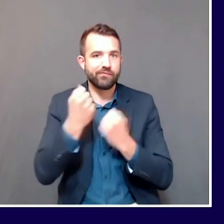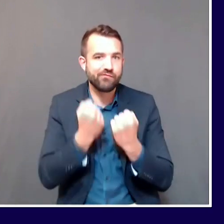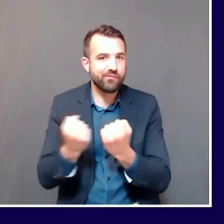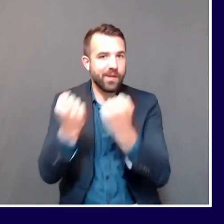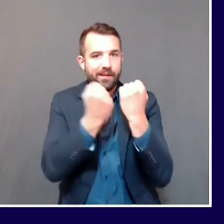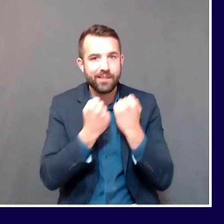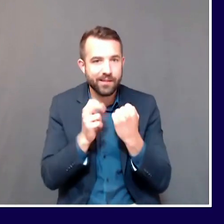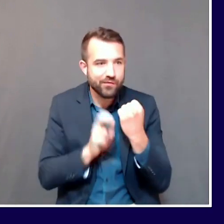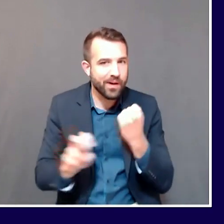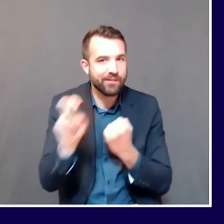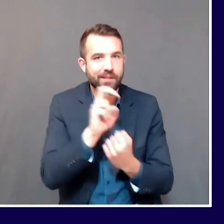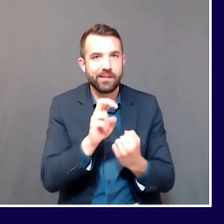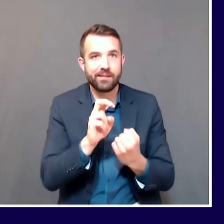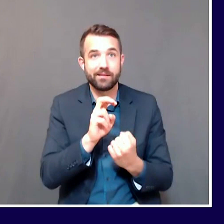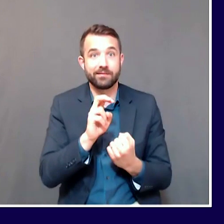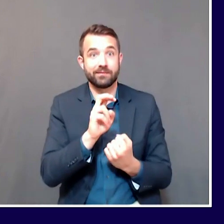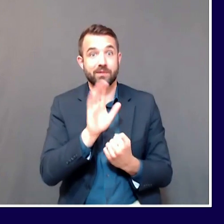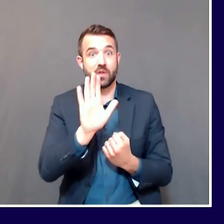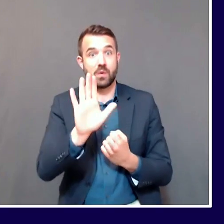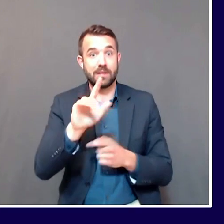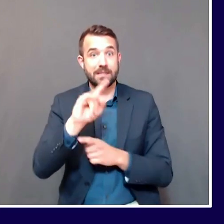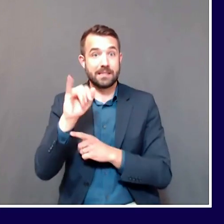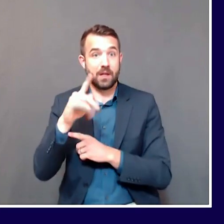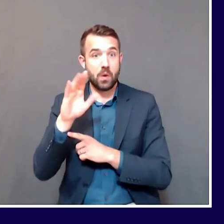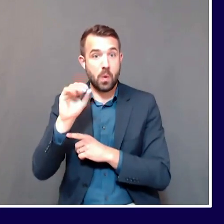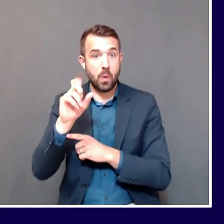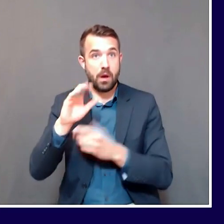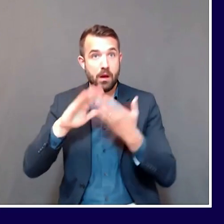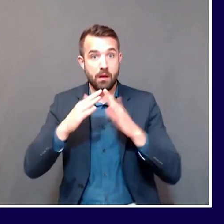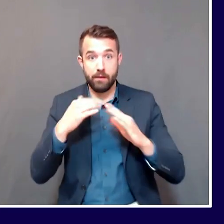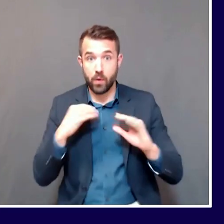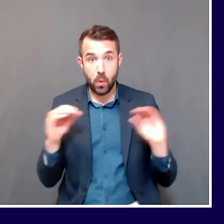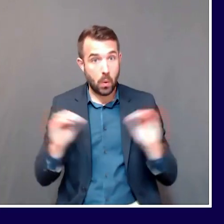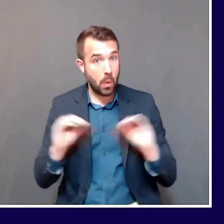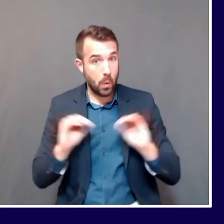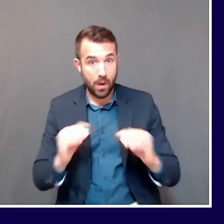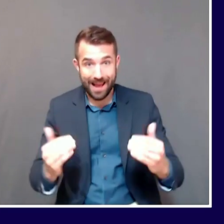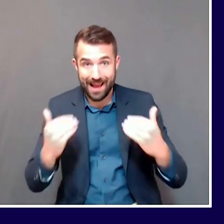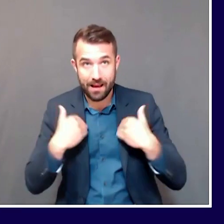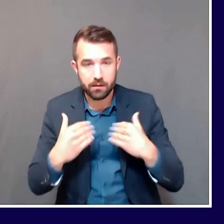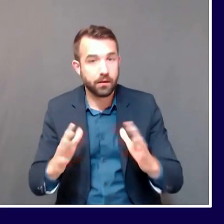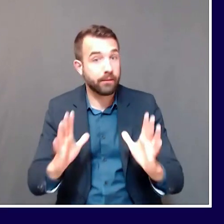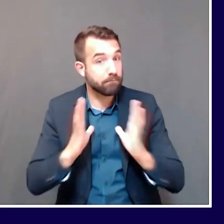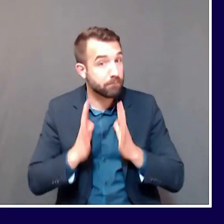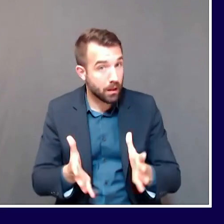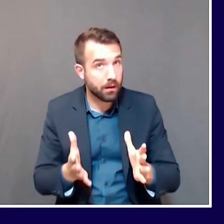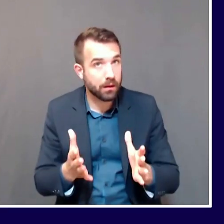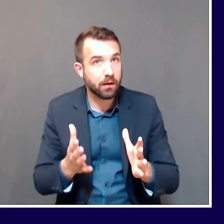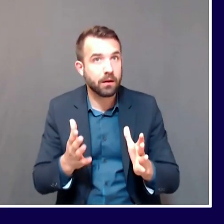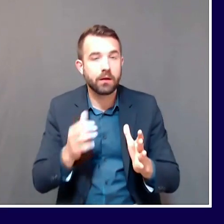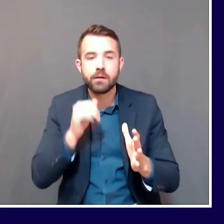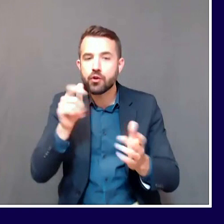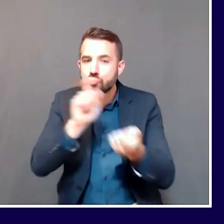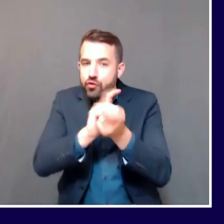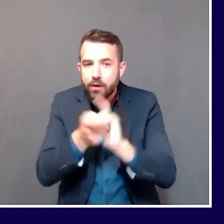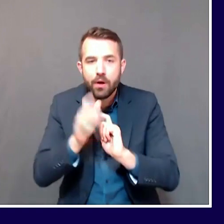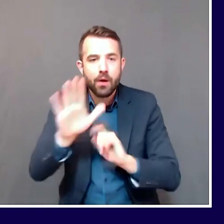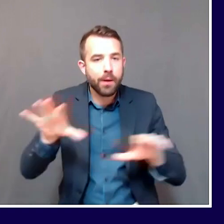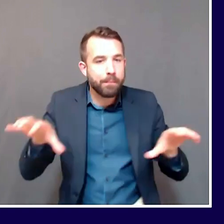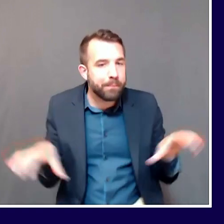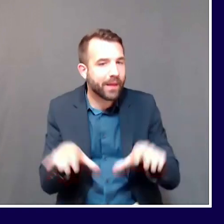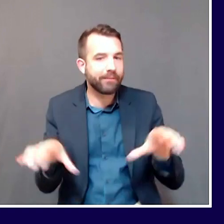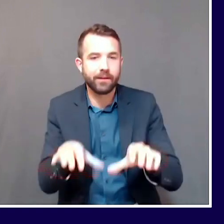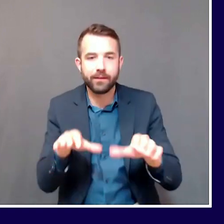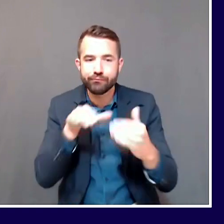any cases in it right now, that should not change the way that you go about your day-to-day life. We